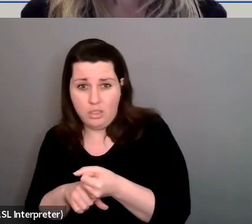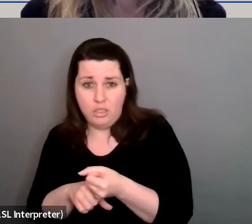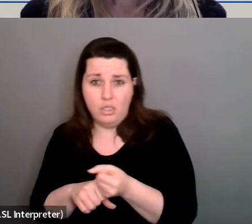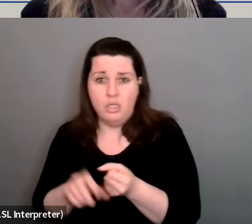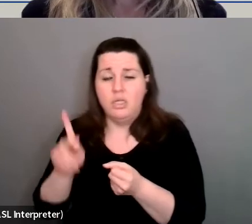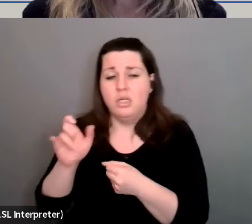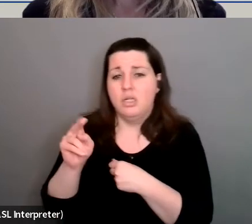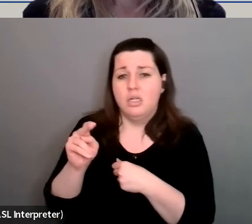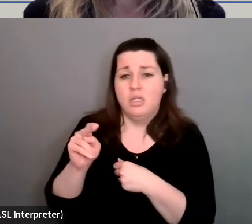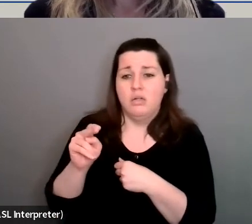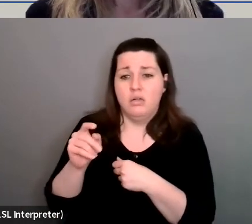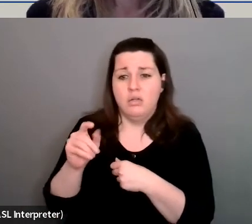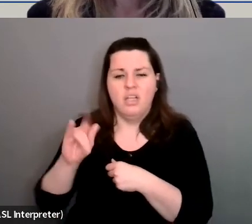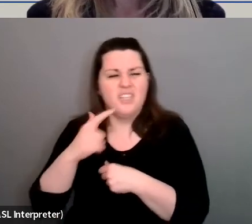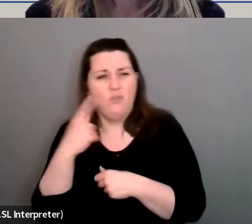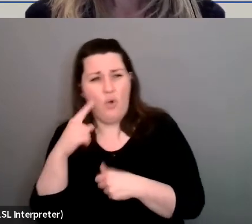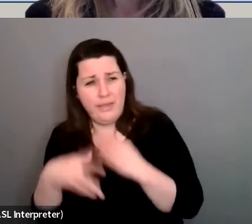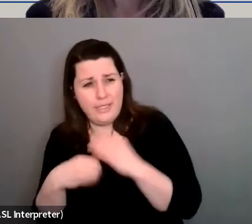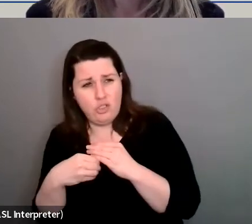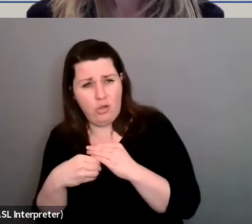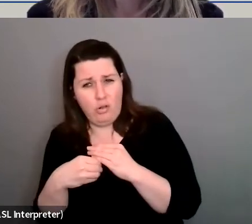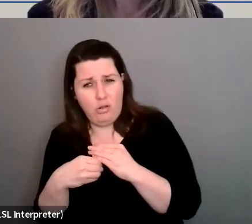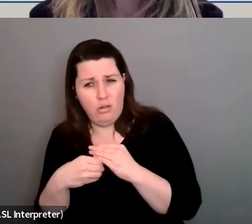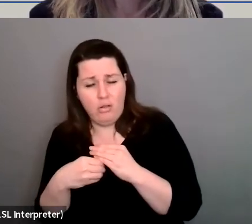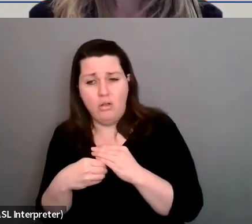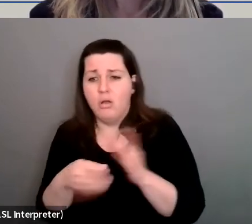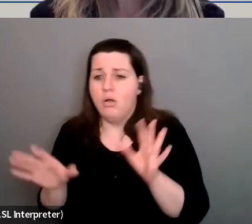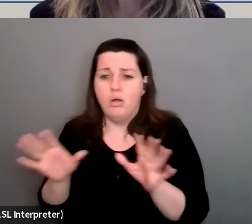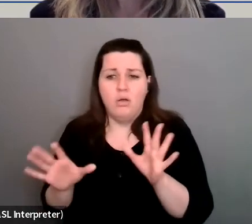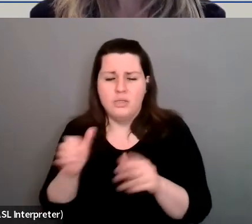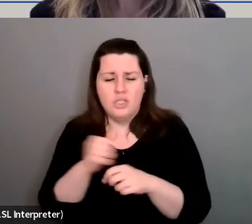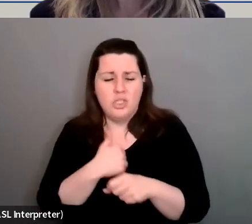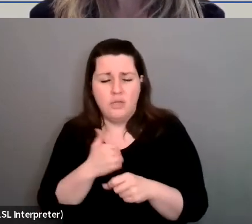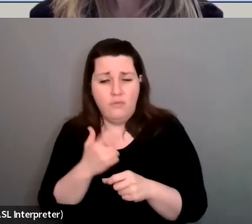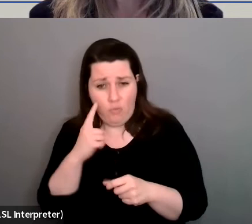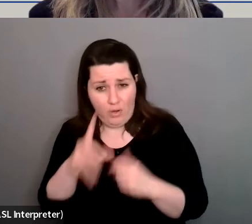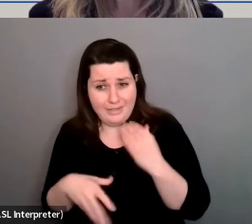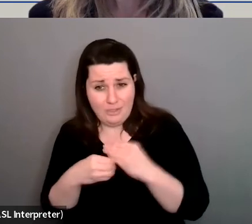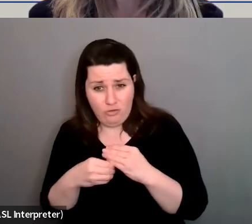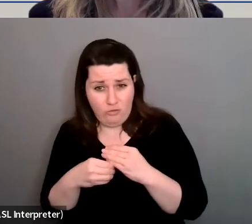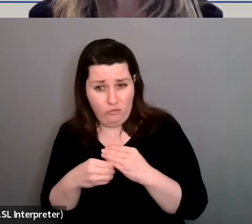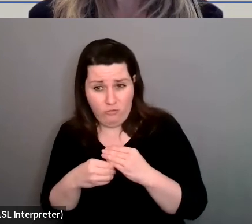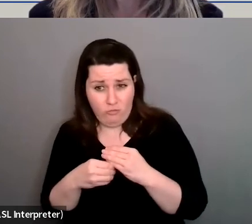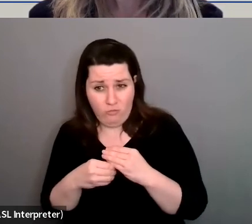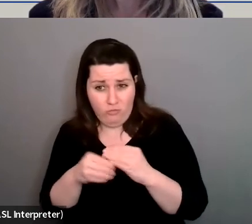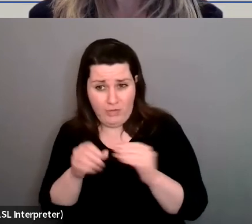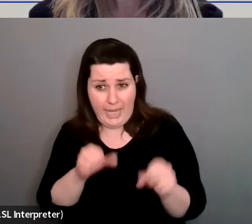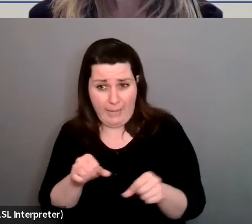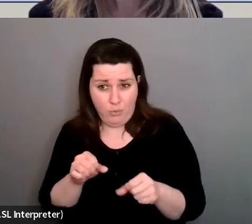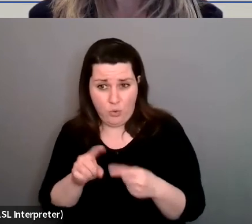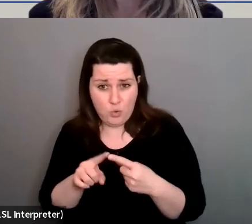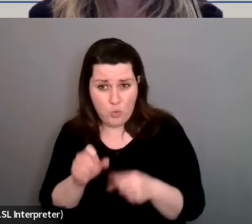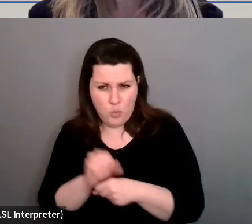For the additional? Yeah, go ahead, Alicia. Oh, sorry. I was just going to say, is that for the additional able to work,